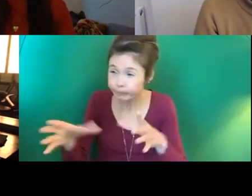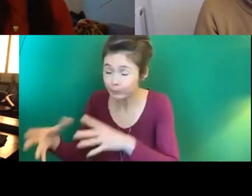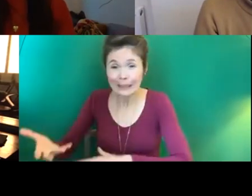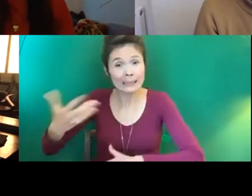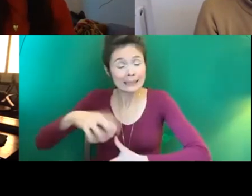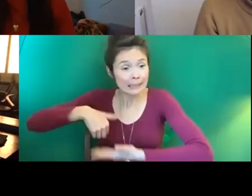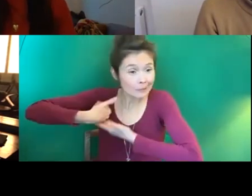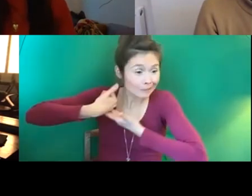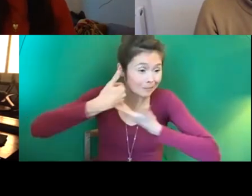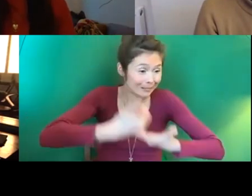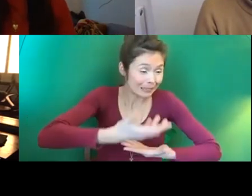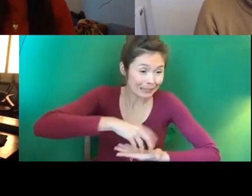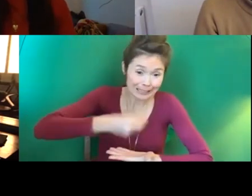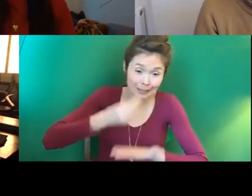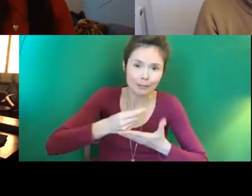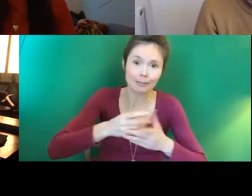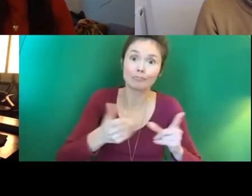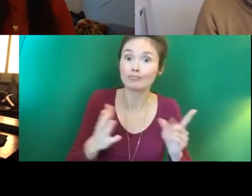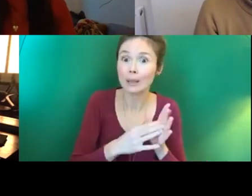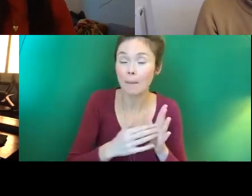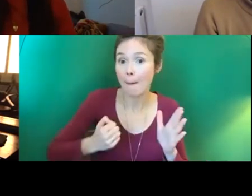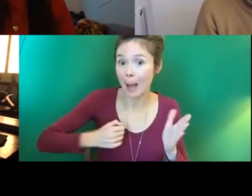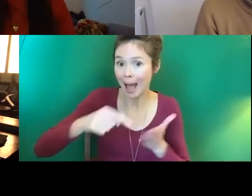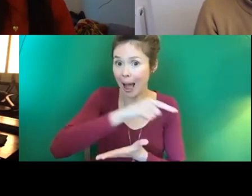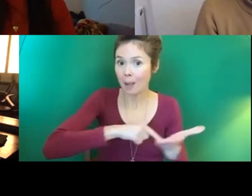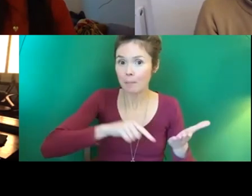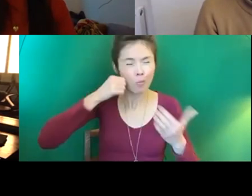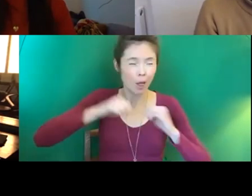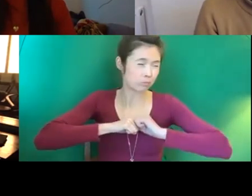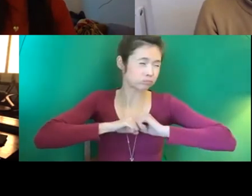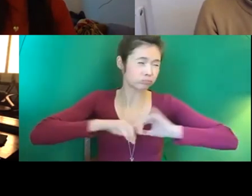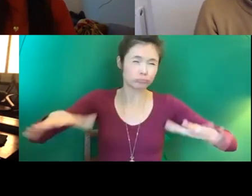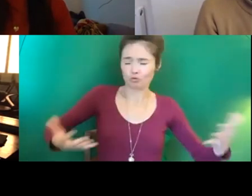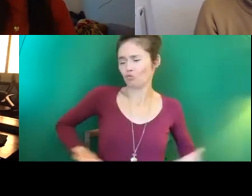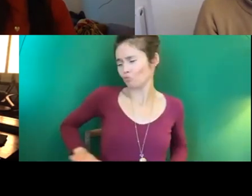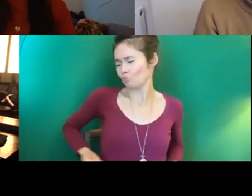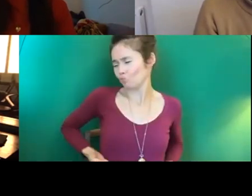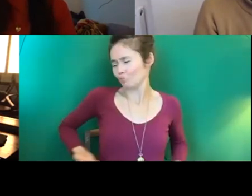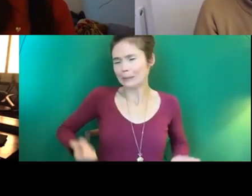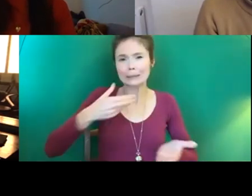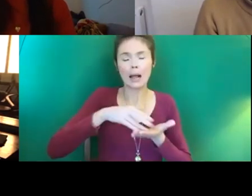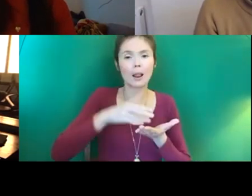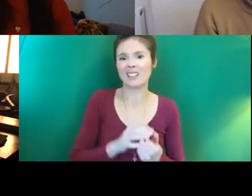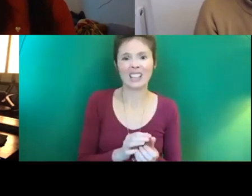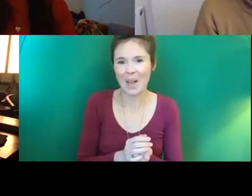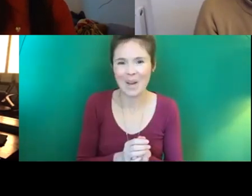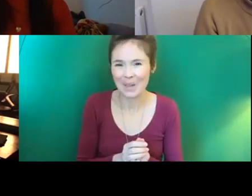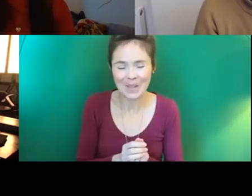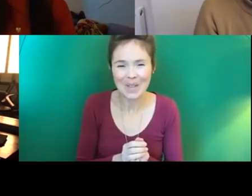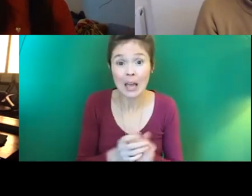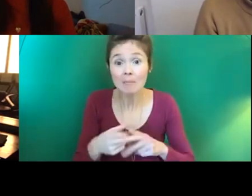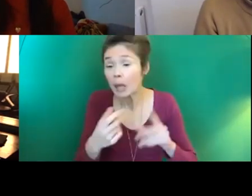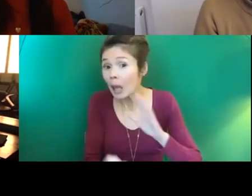I'm not expecting my album to sell millions. You know, I'll be really happy if I can sell 20, 30